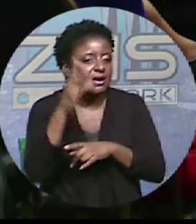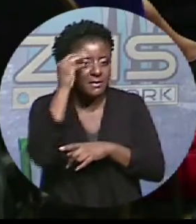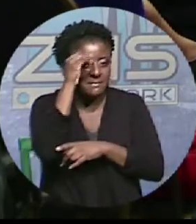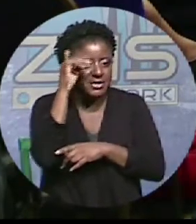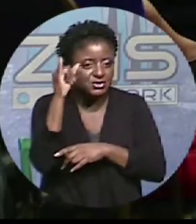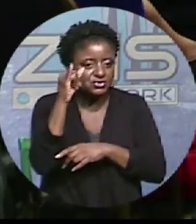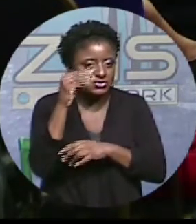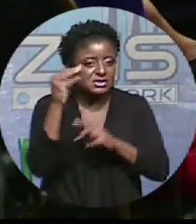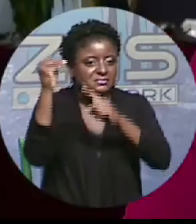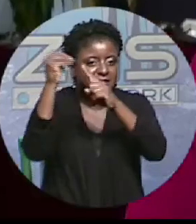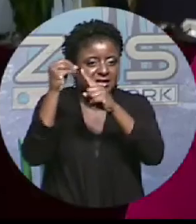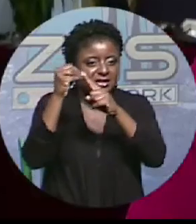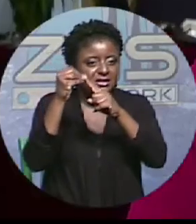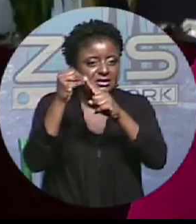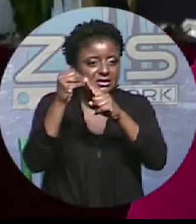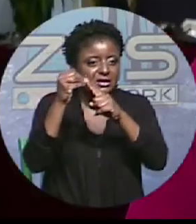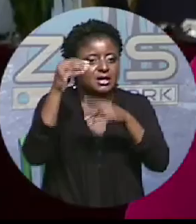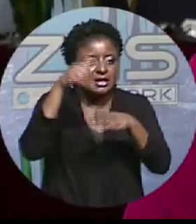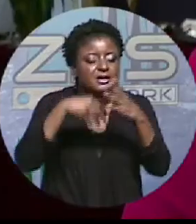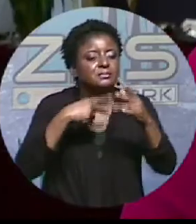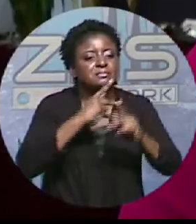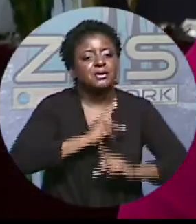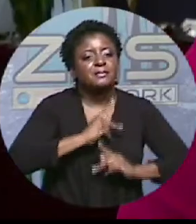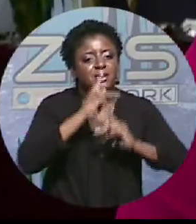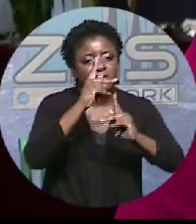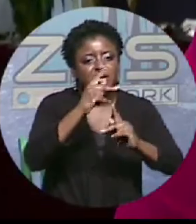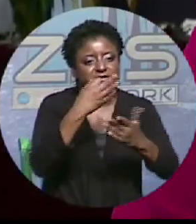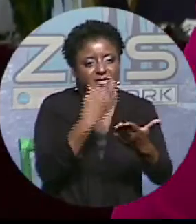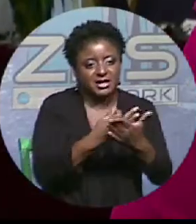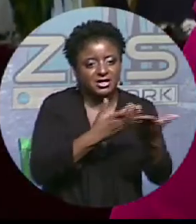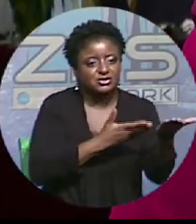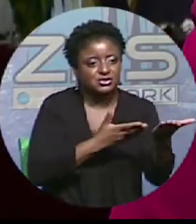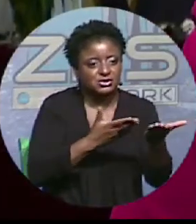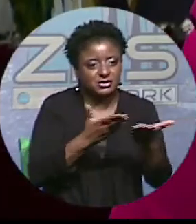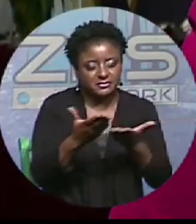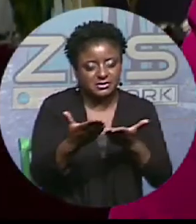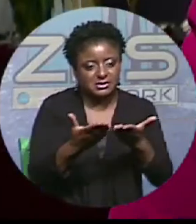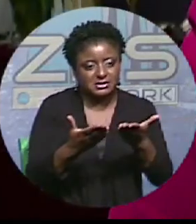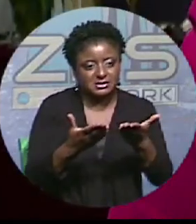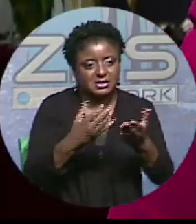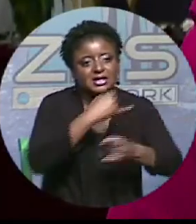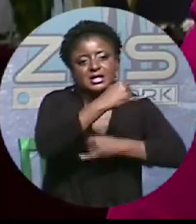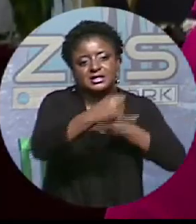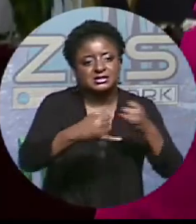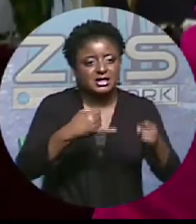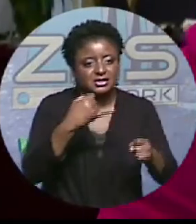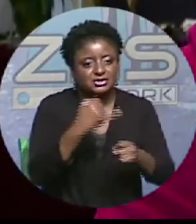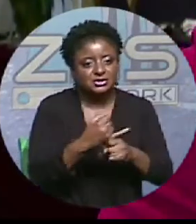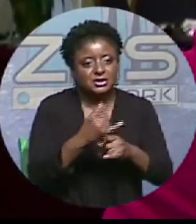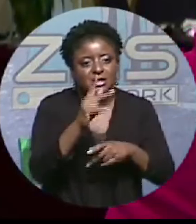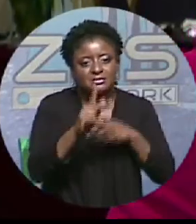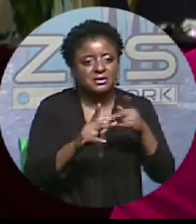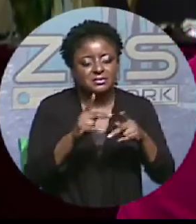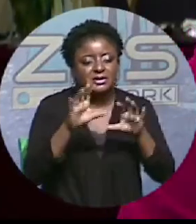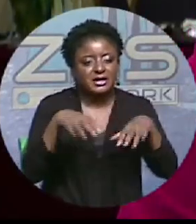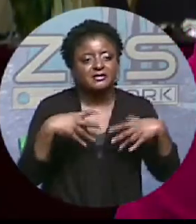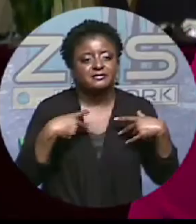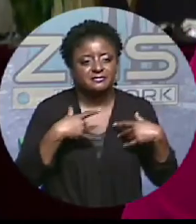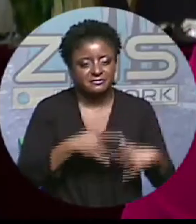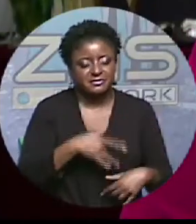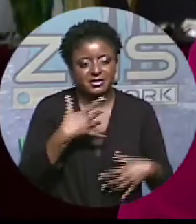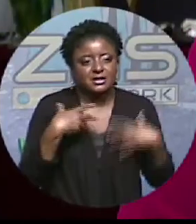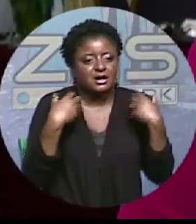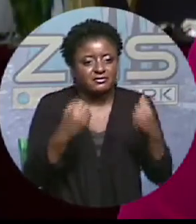sector internationally. Investors in this country can feel confident that we are safeguarding